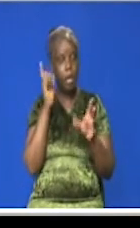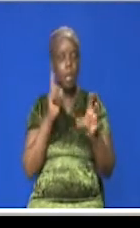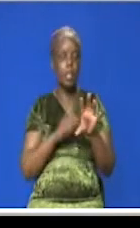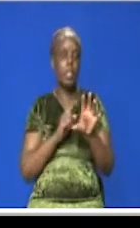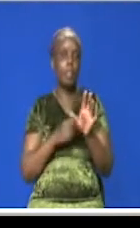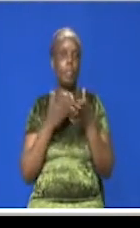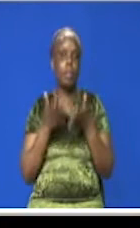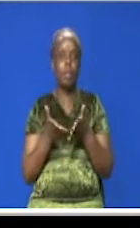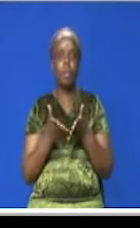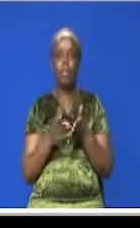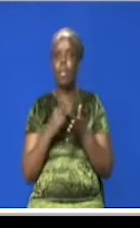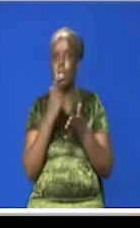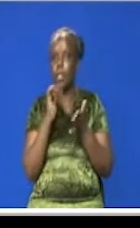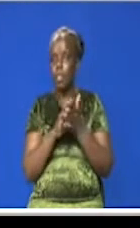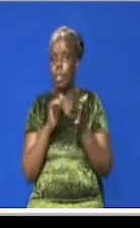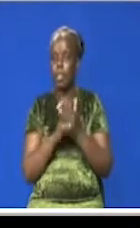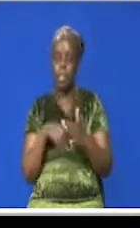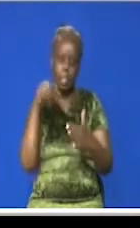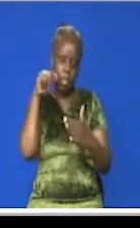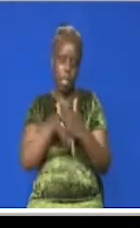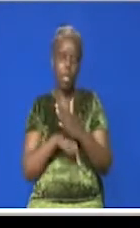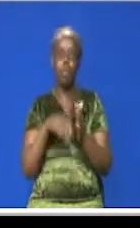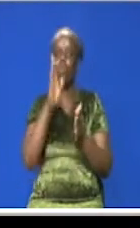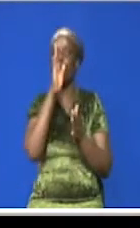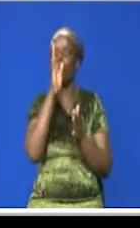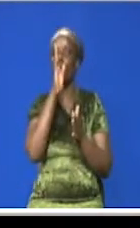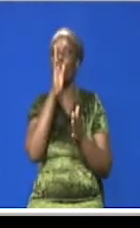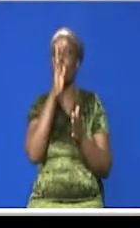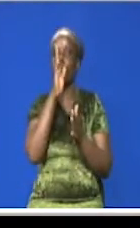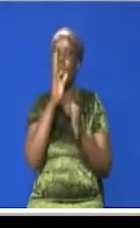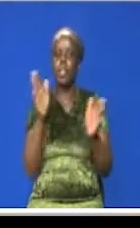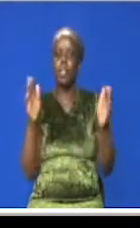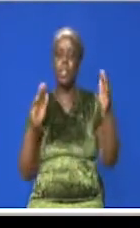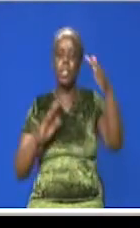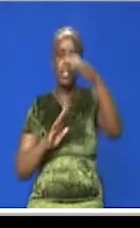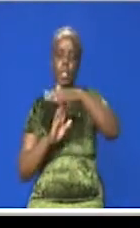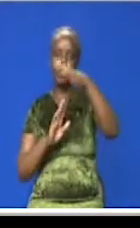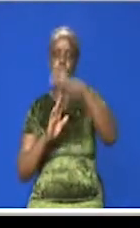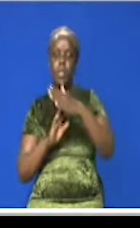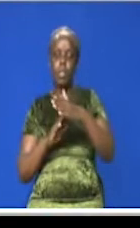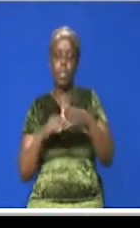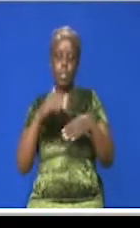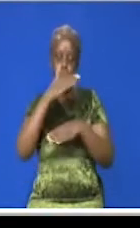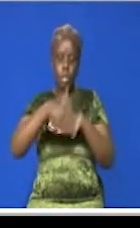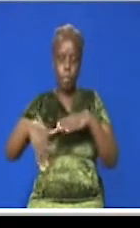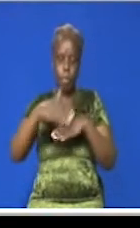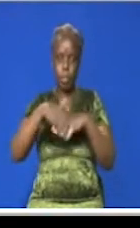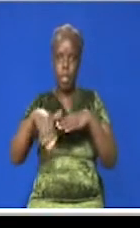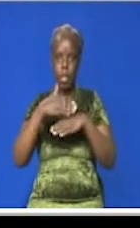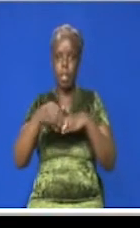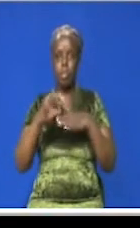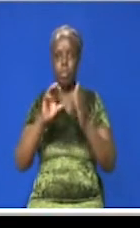particular time is that internal borrowing is limited to the boundaries of